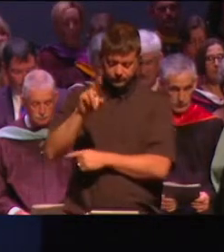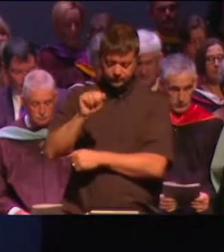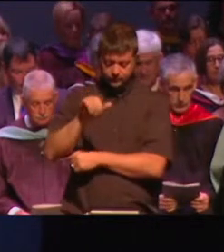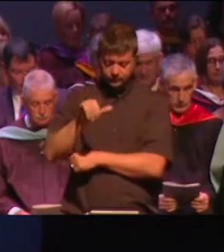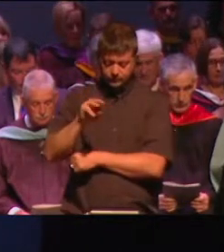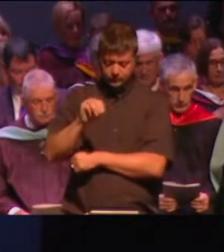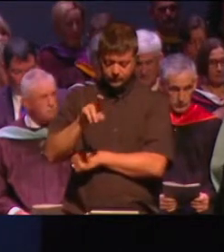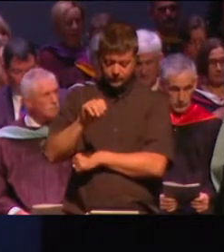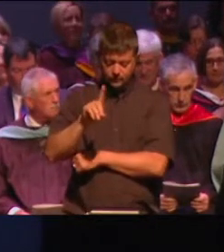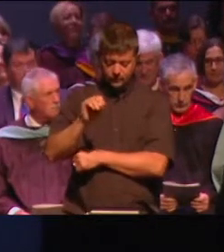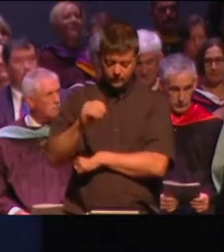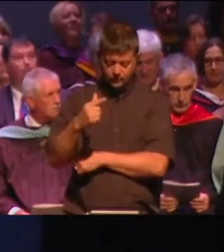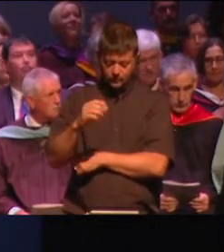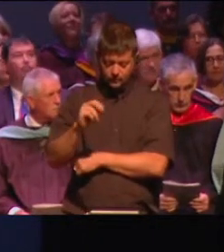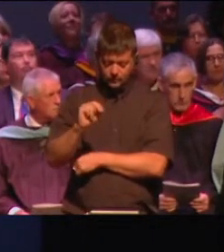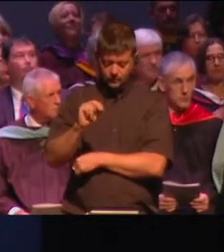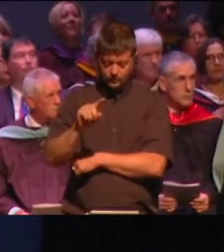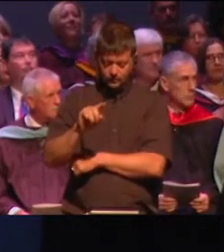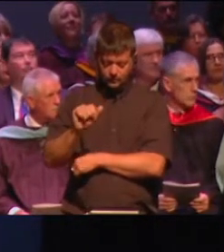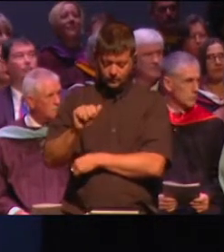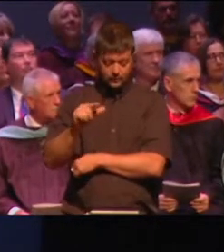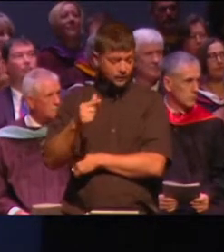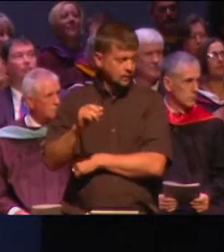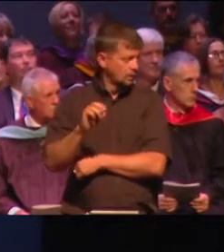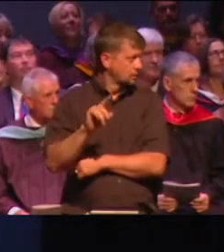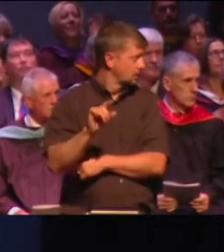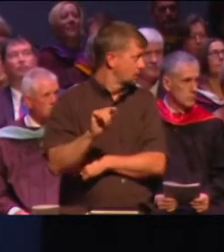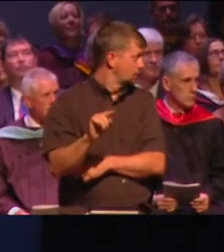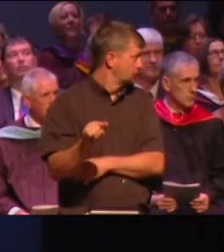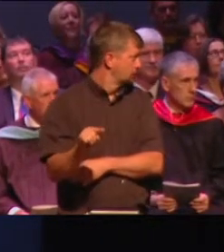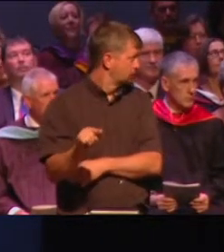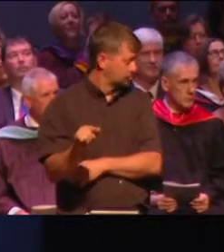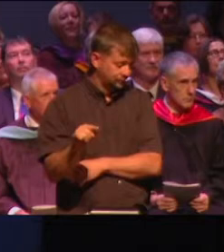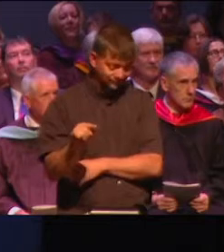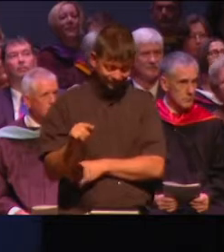Raimundo Gonzalez Gonzalez.